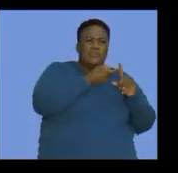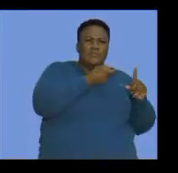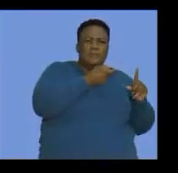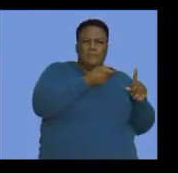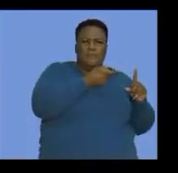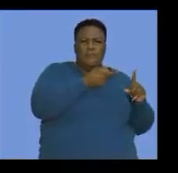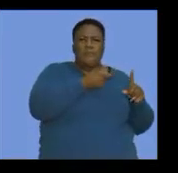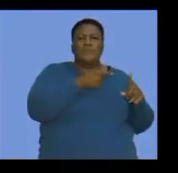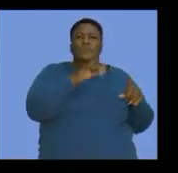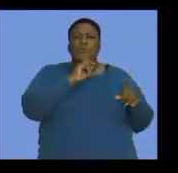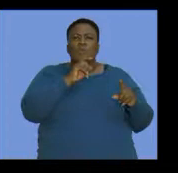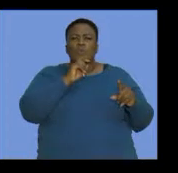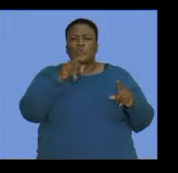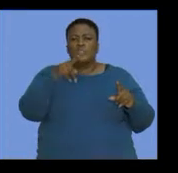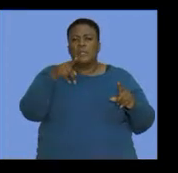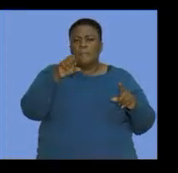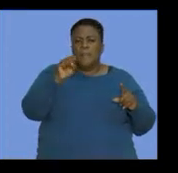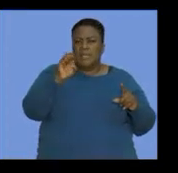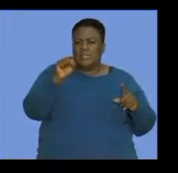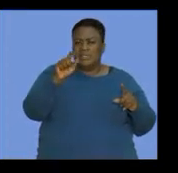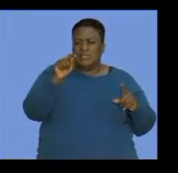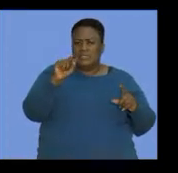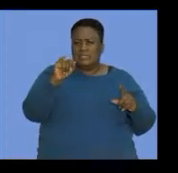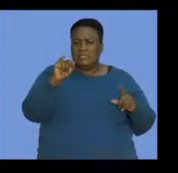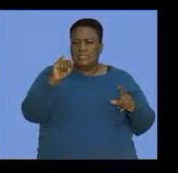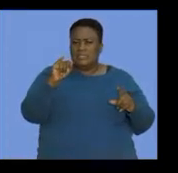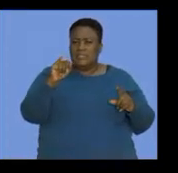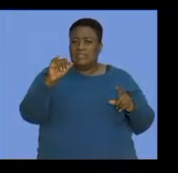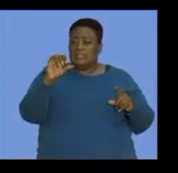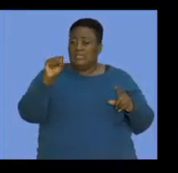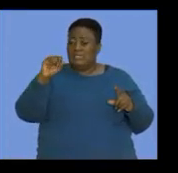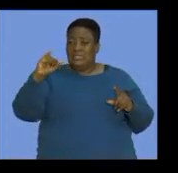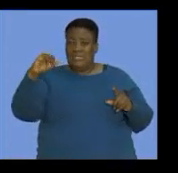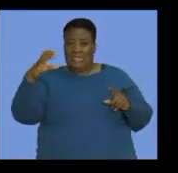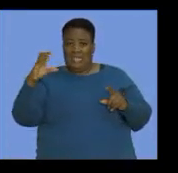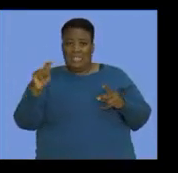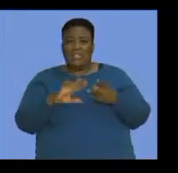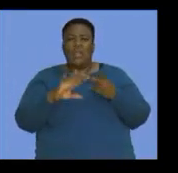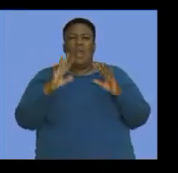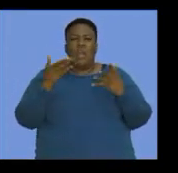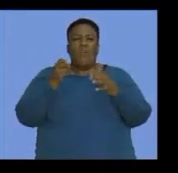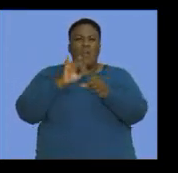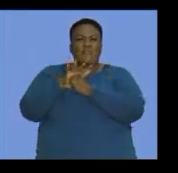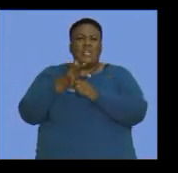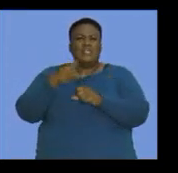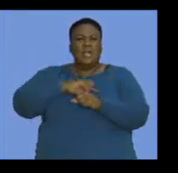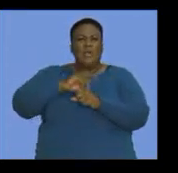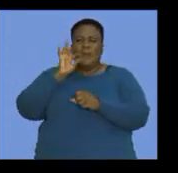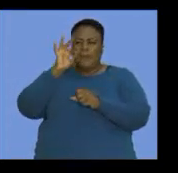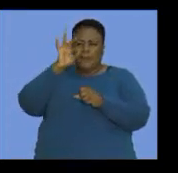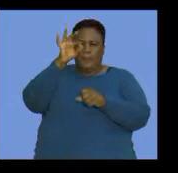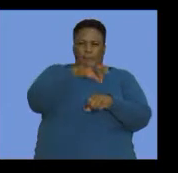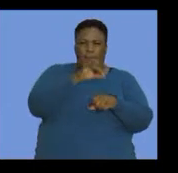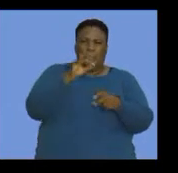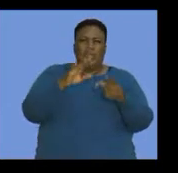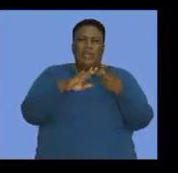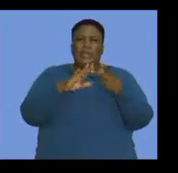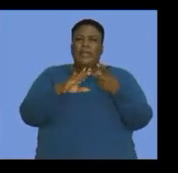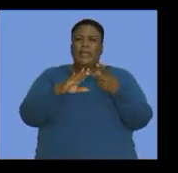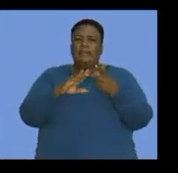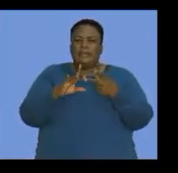if we're using pesticides and they are all insecticides and how they affect our bees and insects, that in turn affects